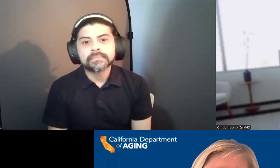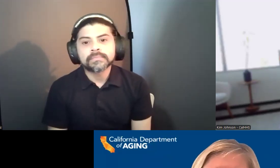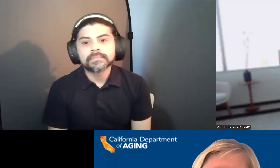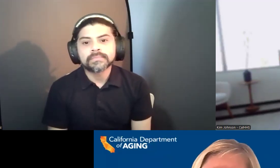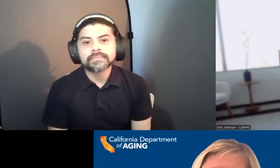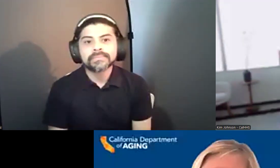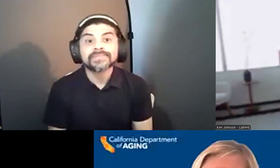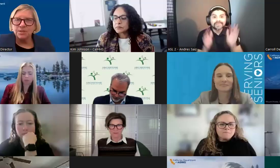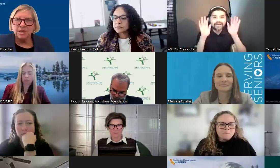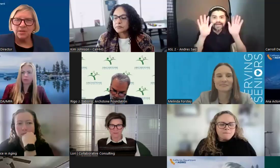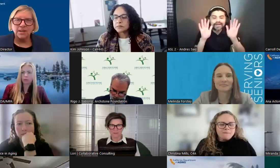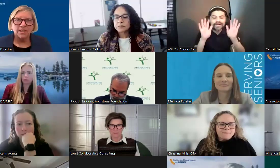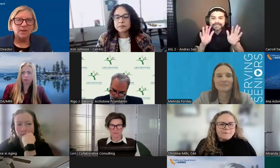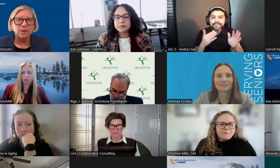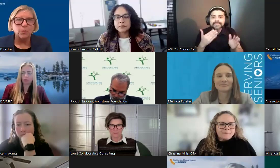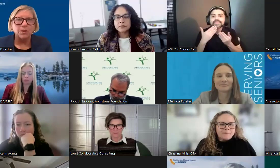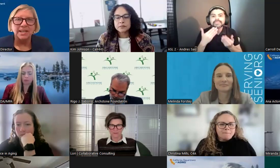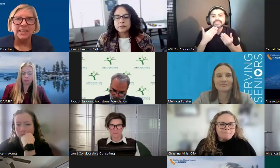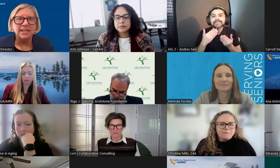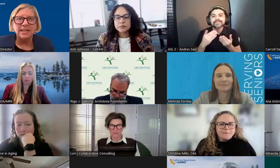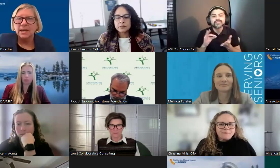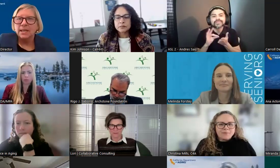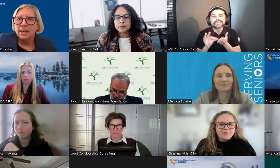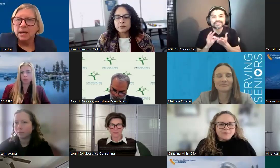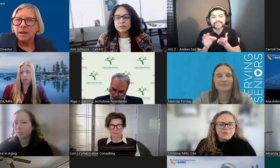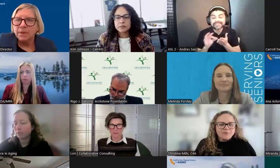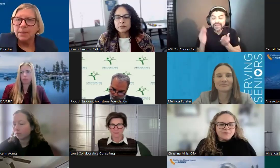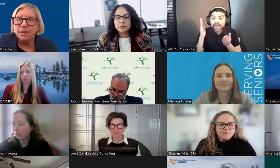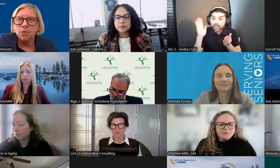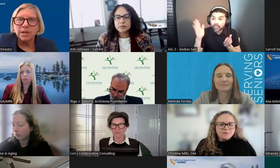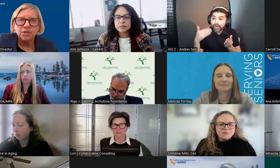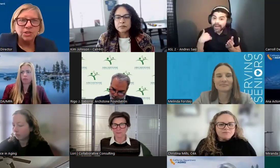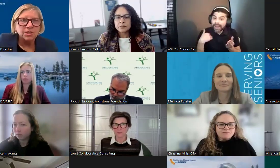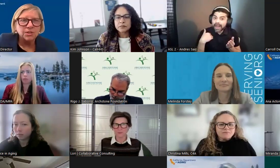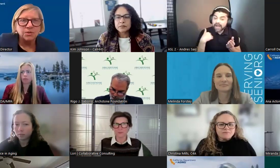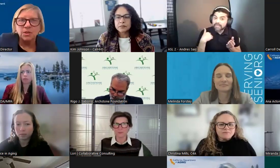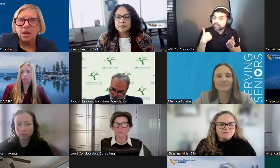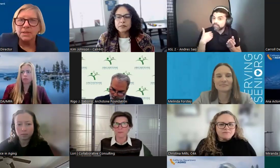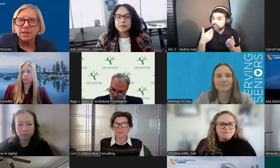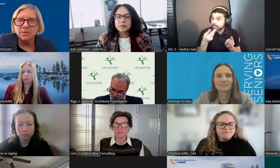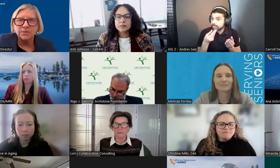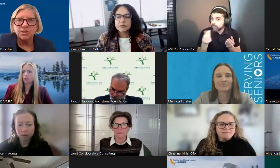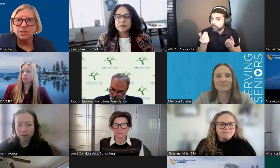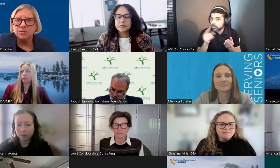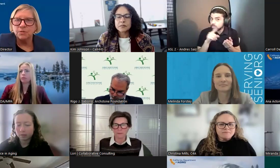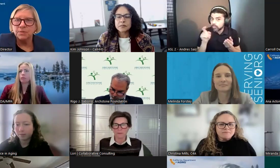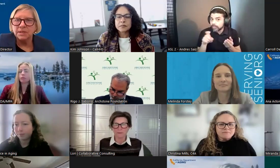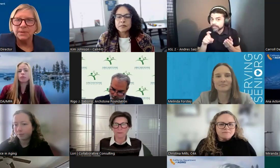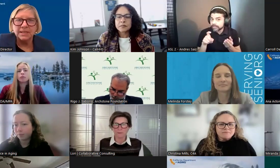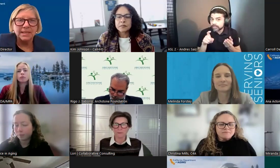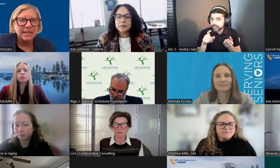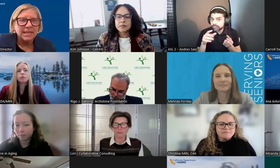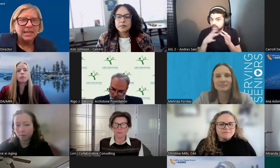Terrific. Thank you so much, Secretary. And we will take a couple of questions or comments, observations